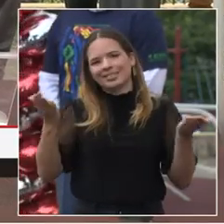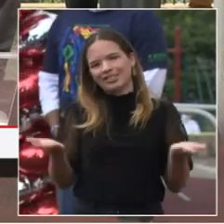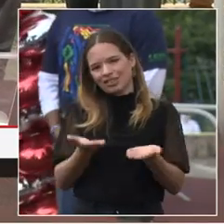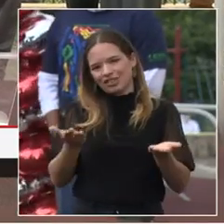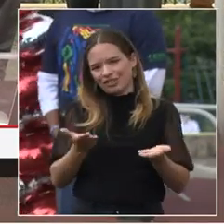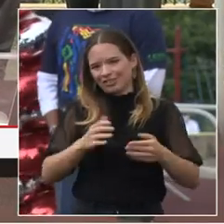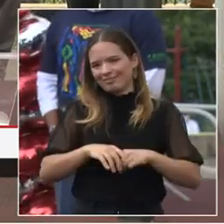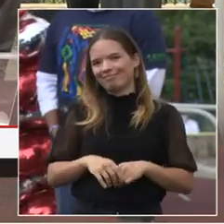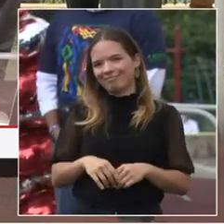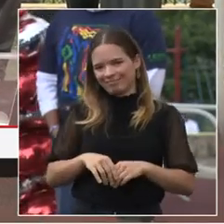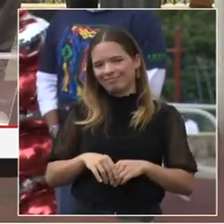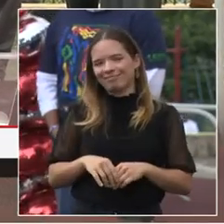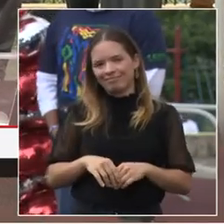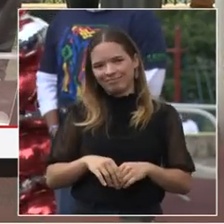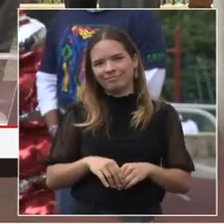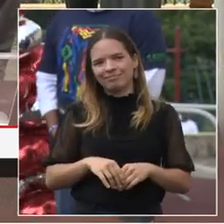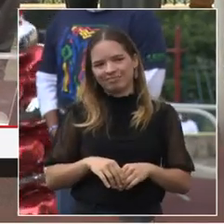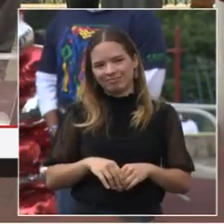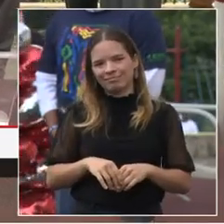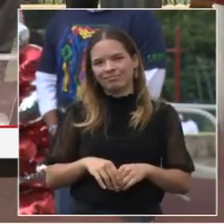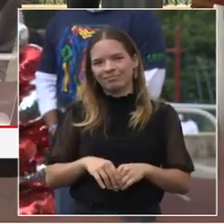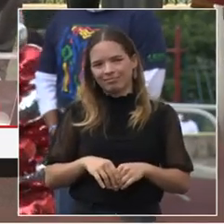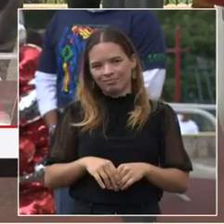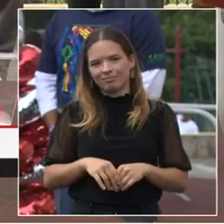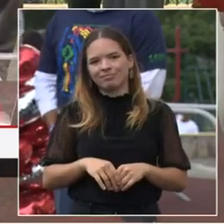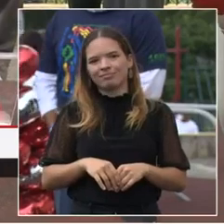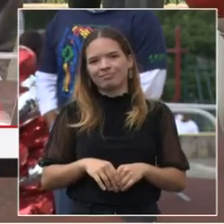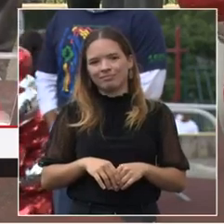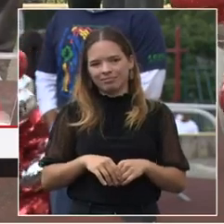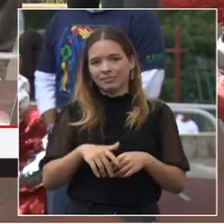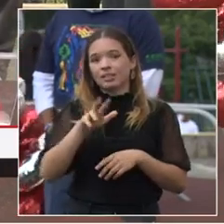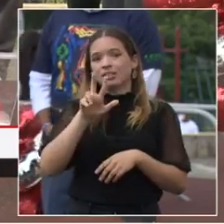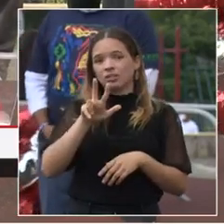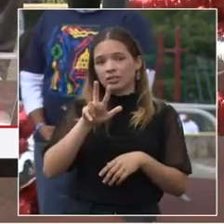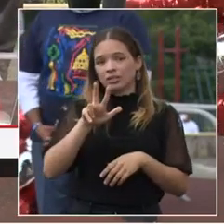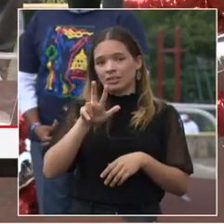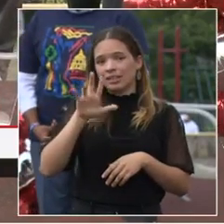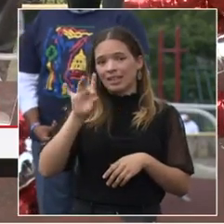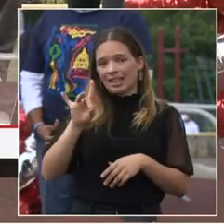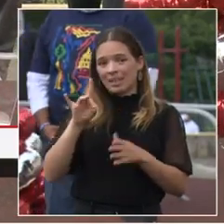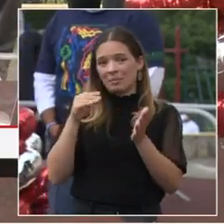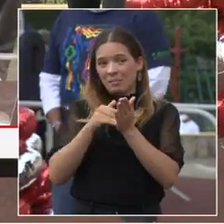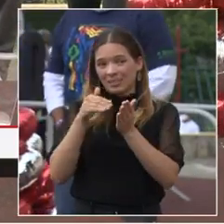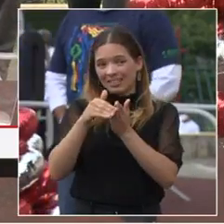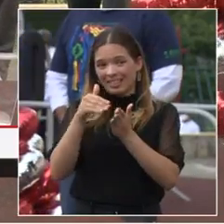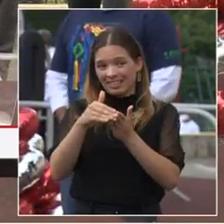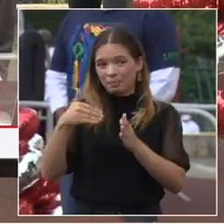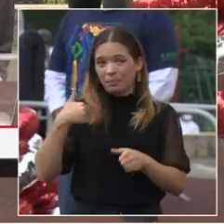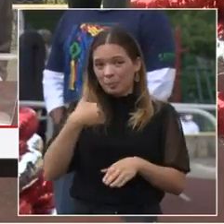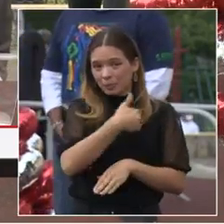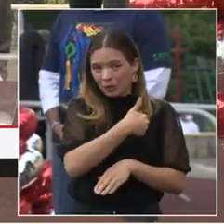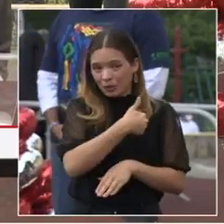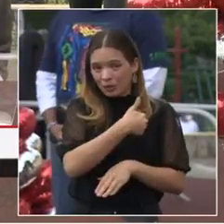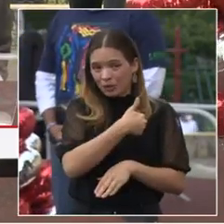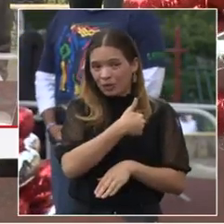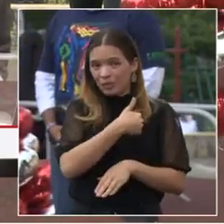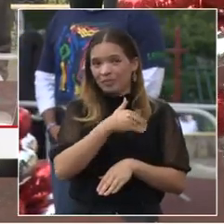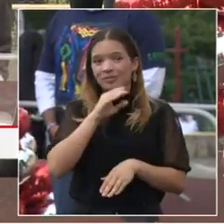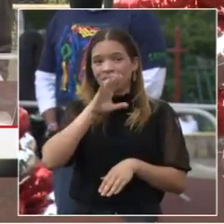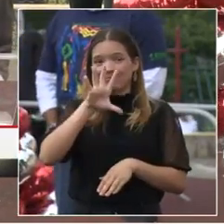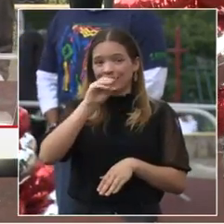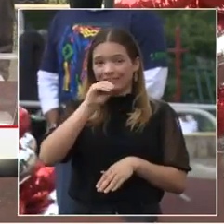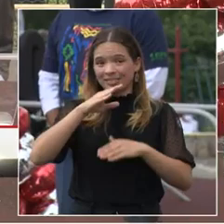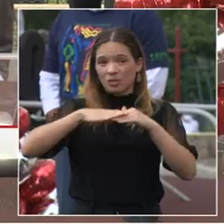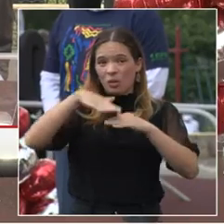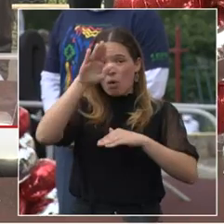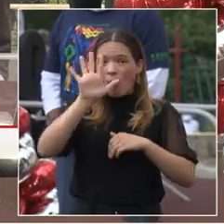Center. So on behalf of our 38 million members and people who are 50 and older all over the country,